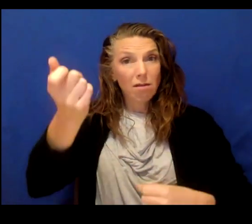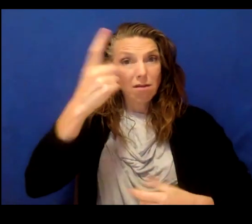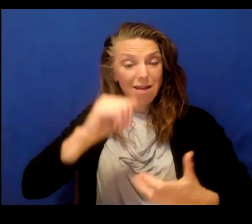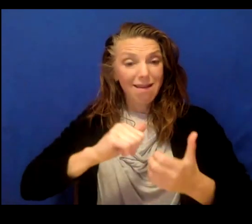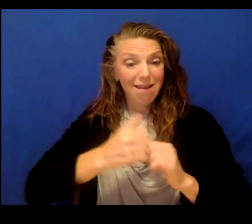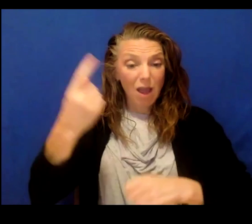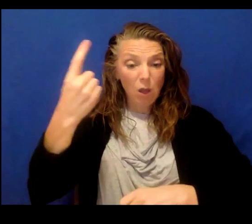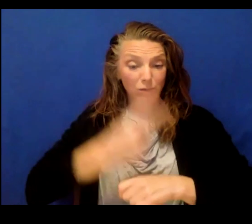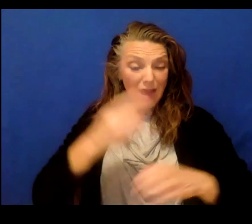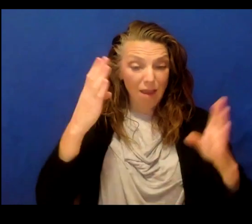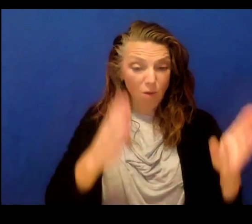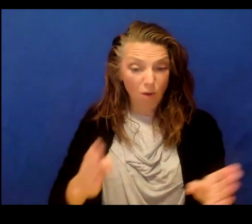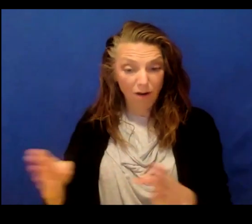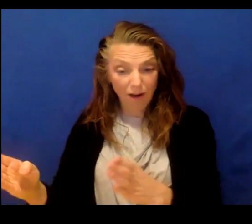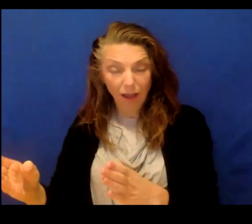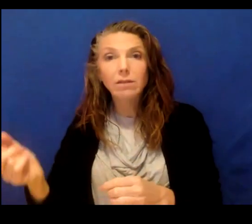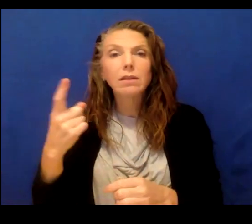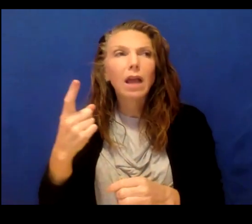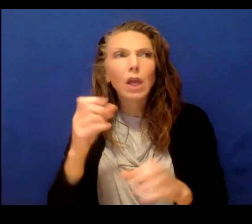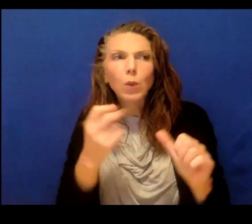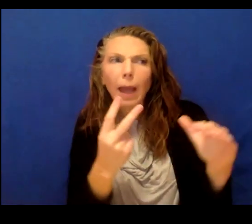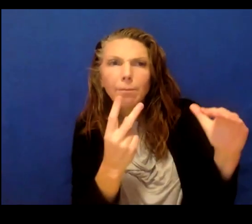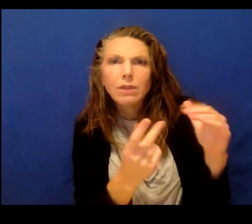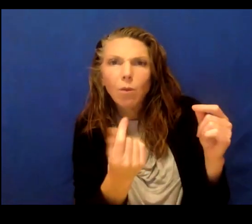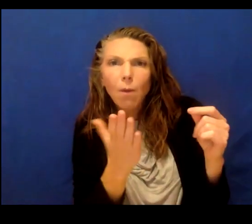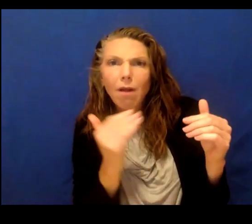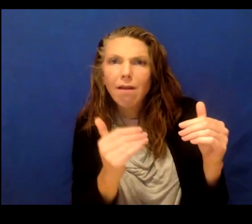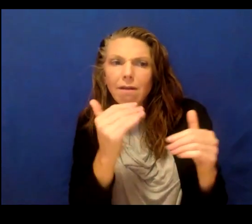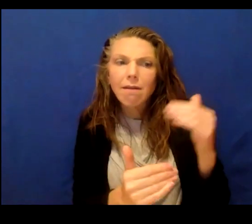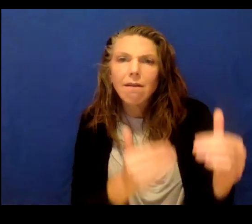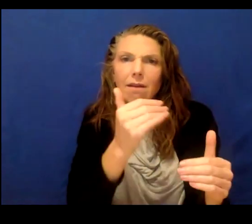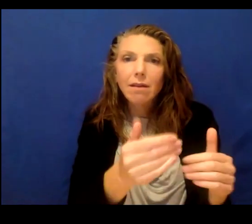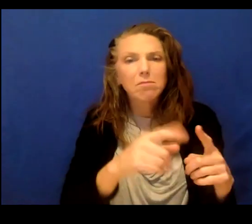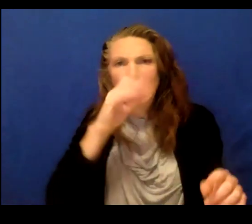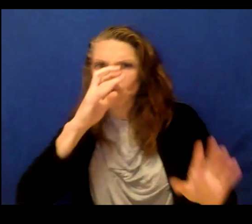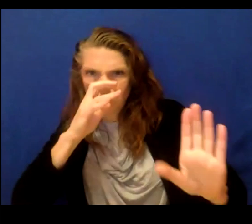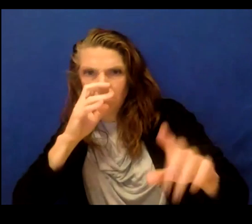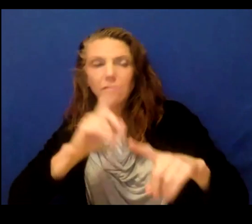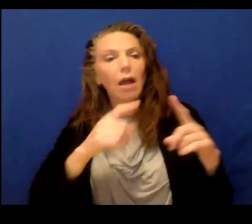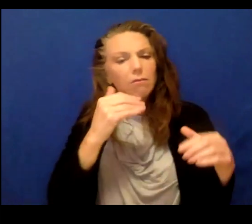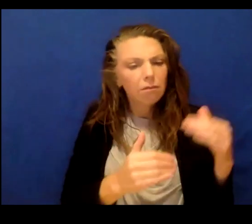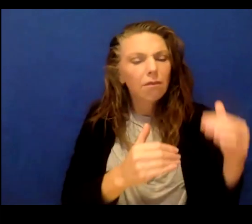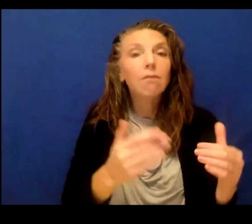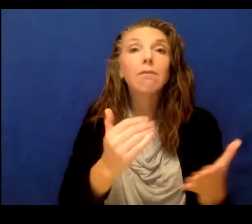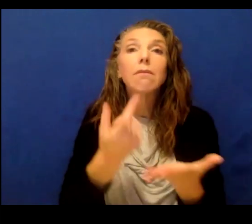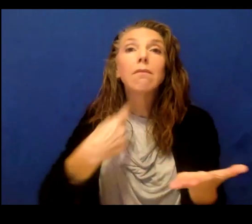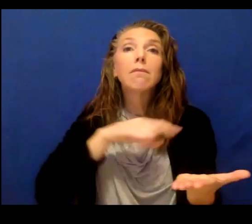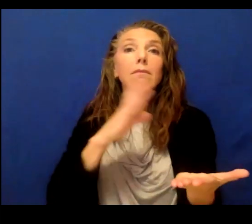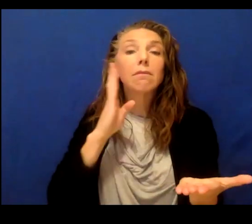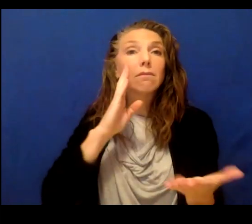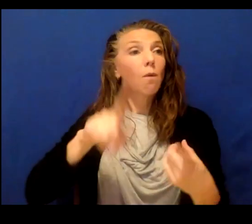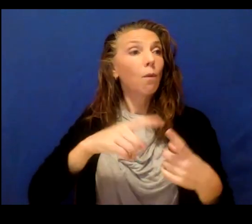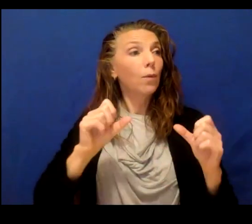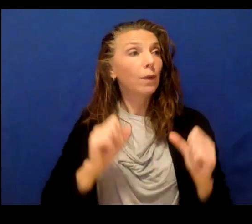in a predictable but not rigid sequence of events helps us much more easily know when we